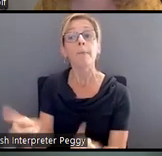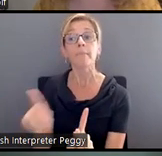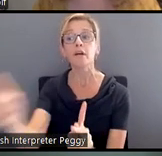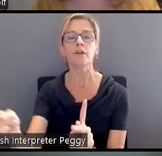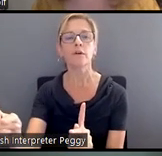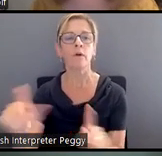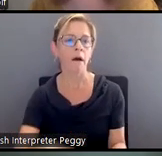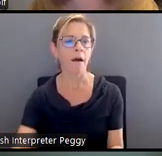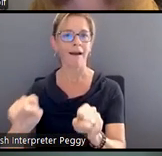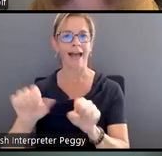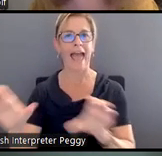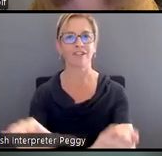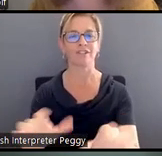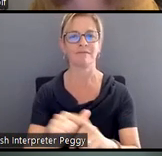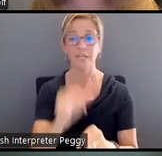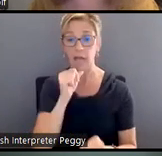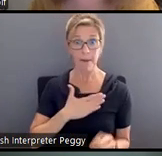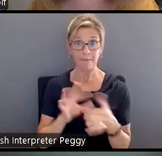the message I would need.